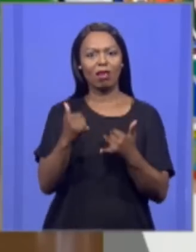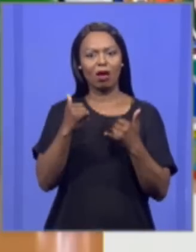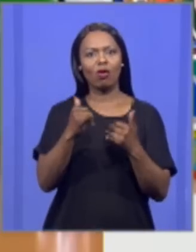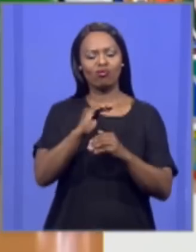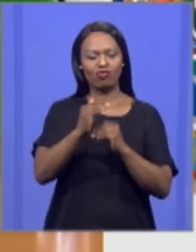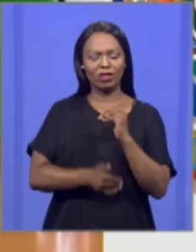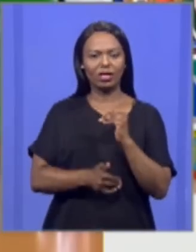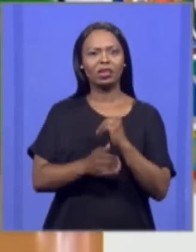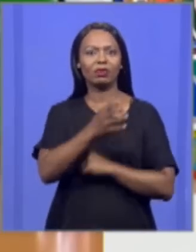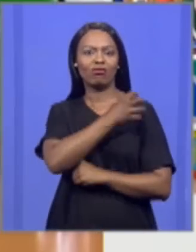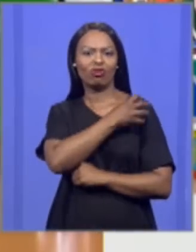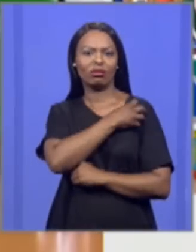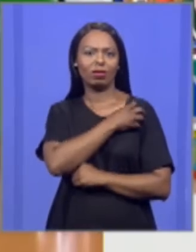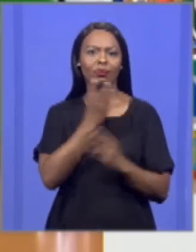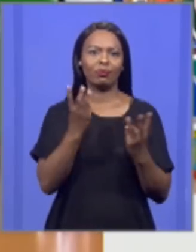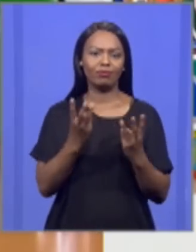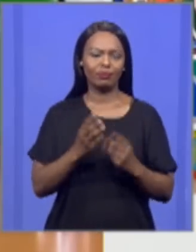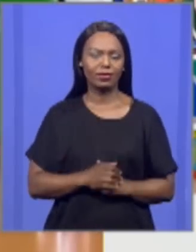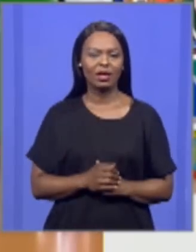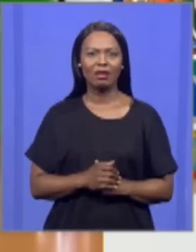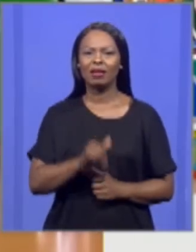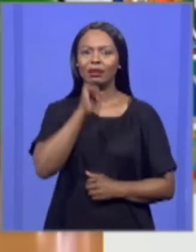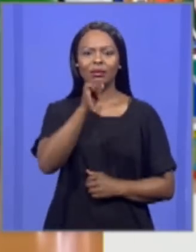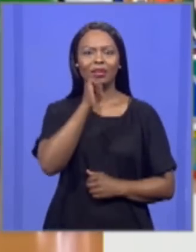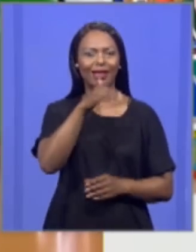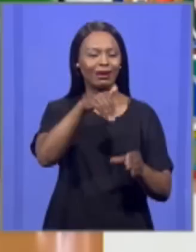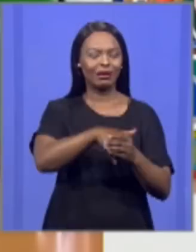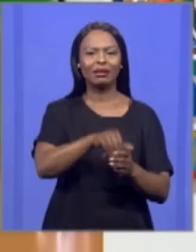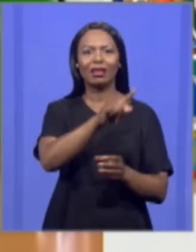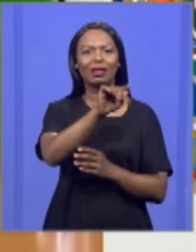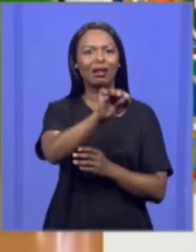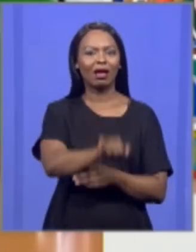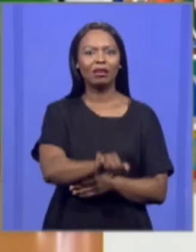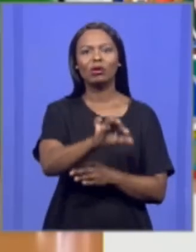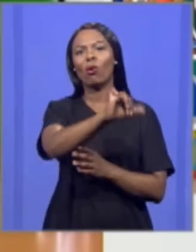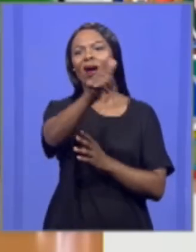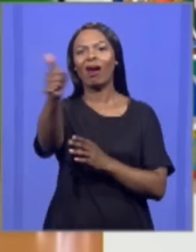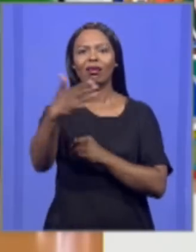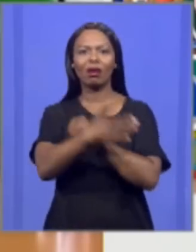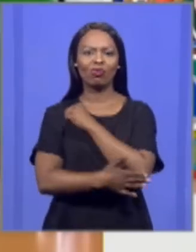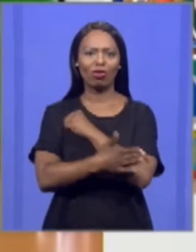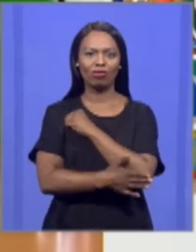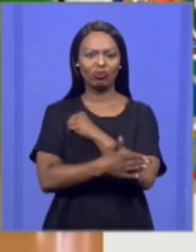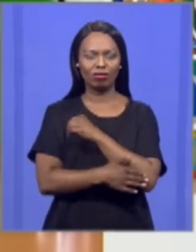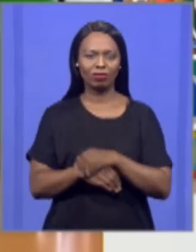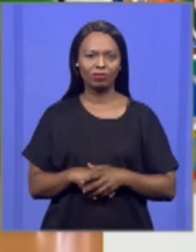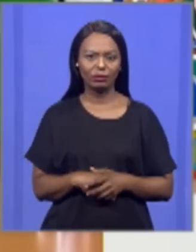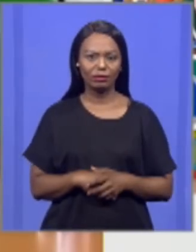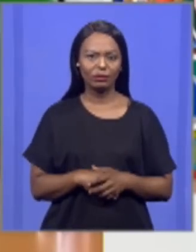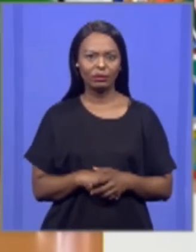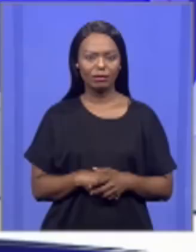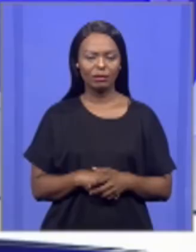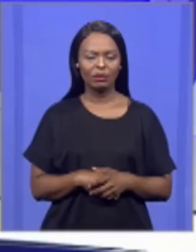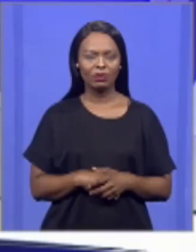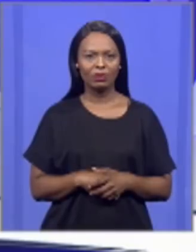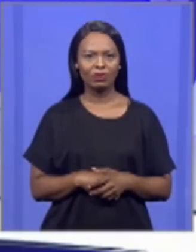of Palestinians, whether inside Gaza or to neighboring countries.